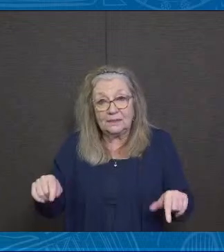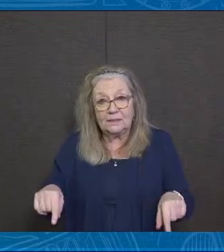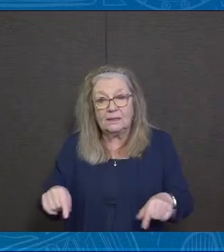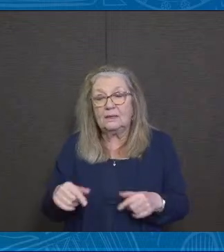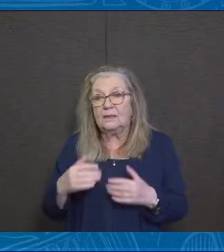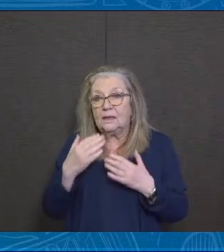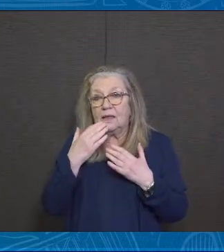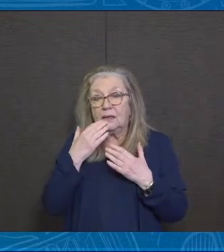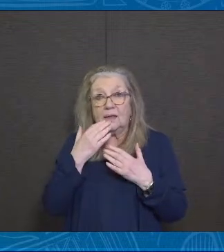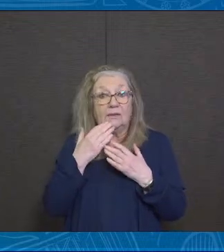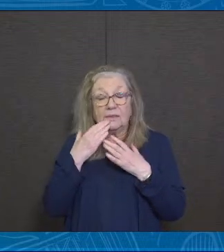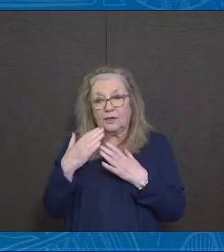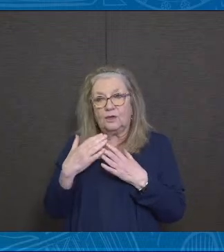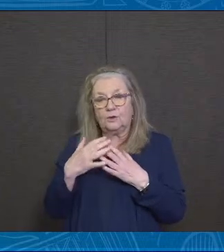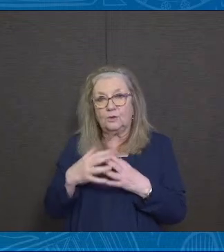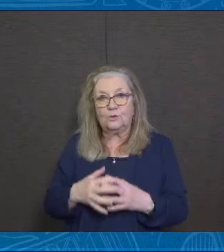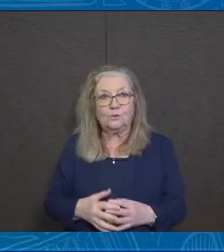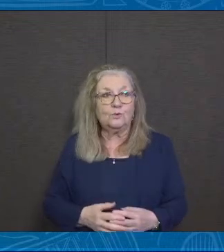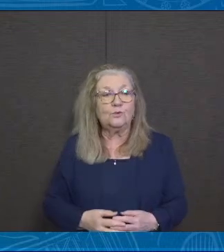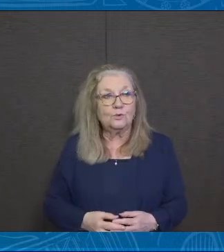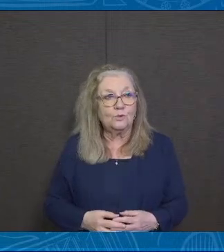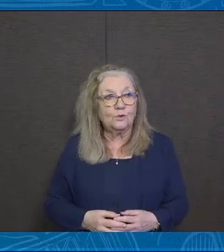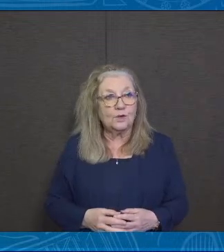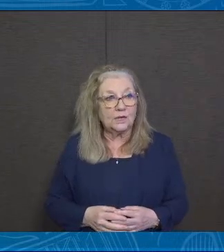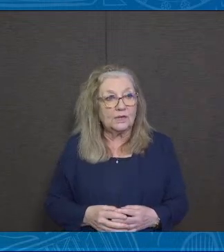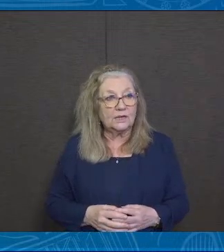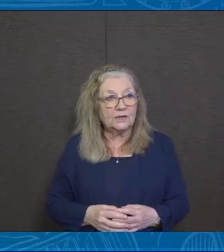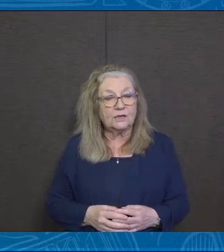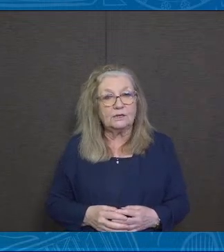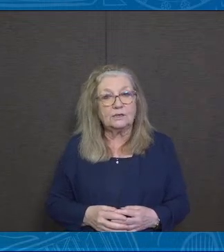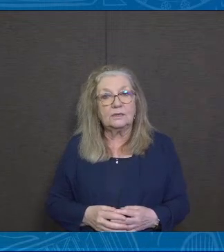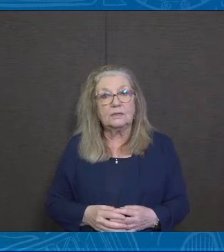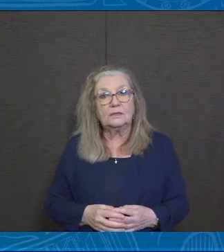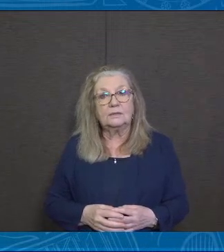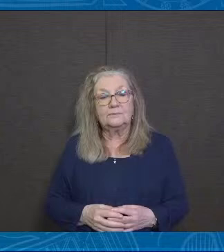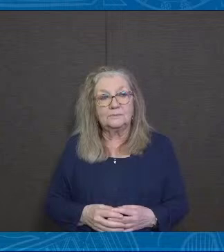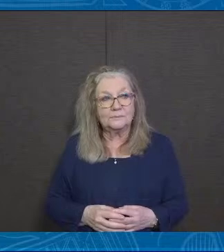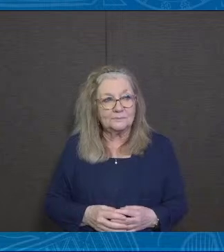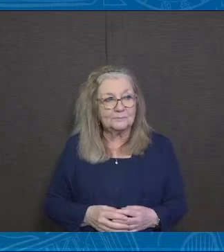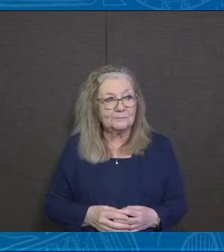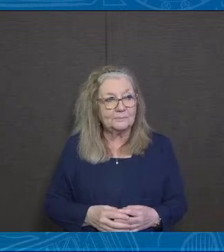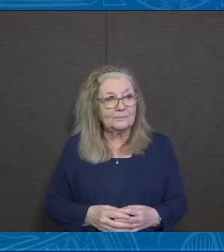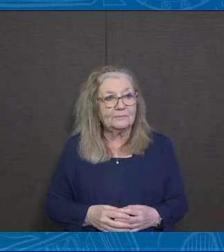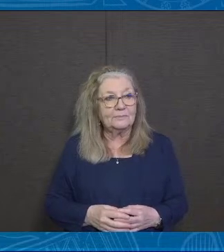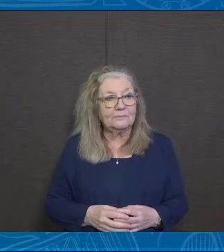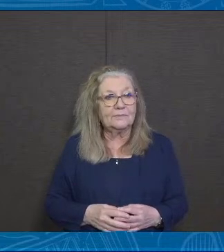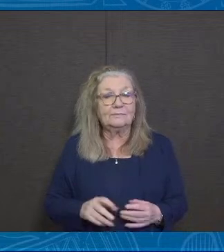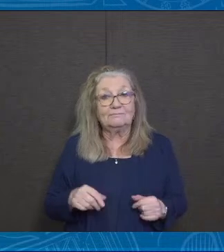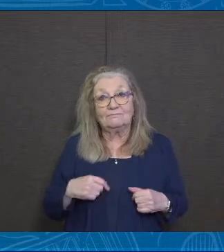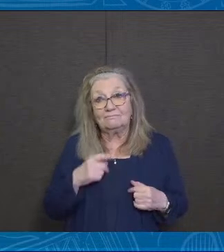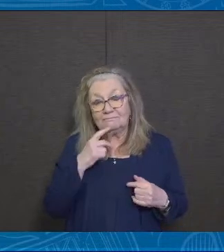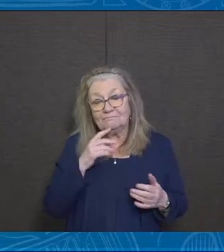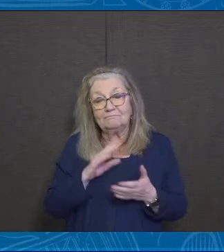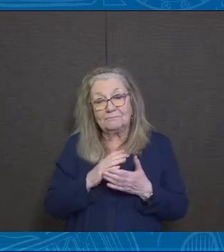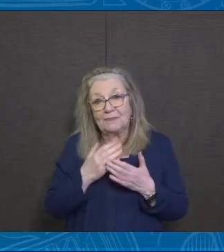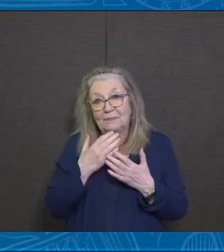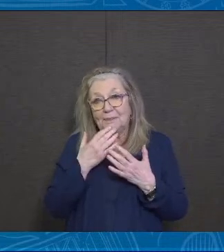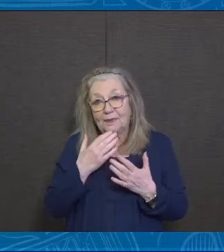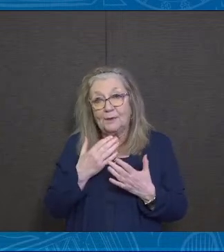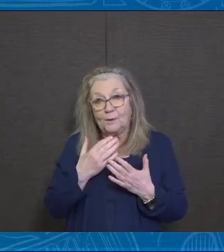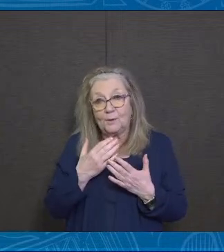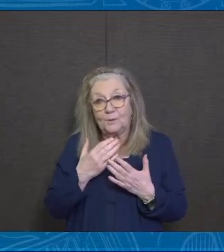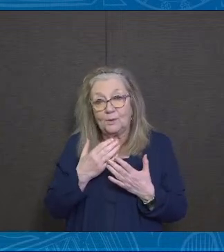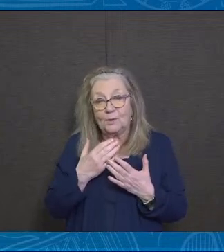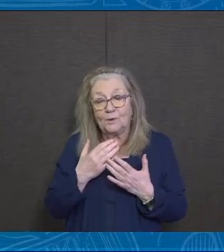As they say in Fiji, Vinaka. which is basically thank you. So a couple of things